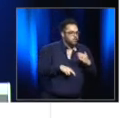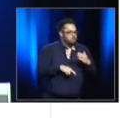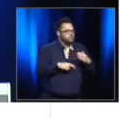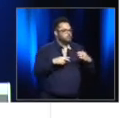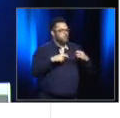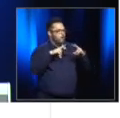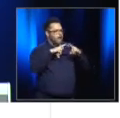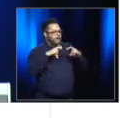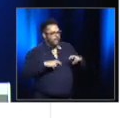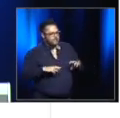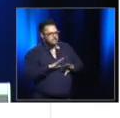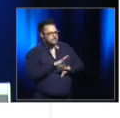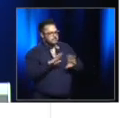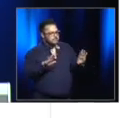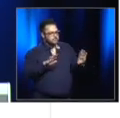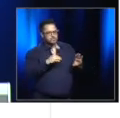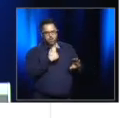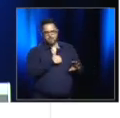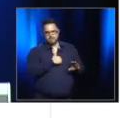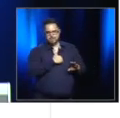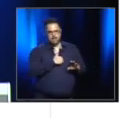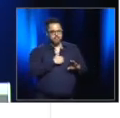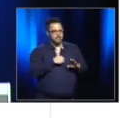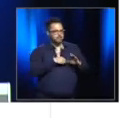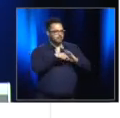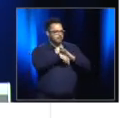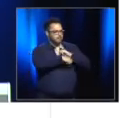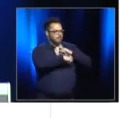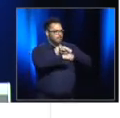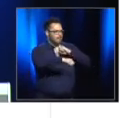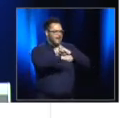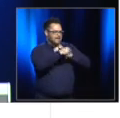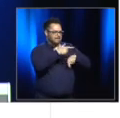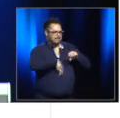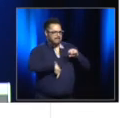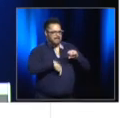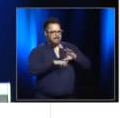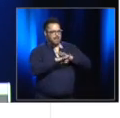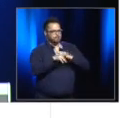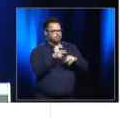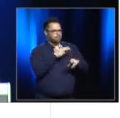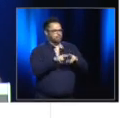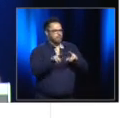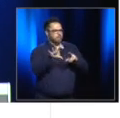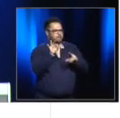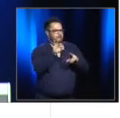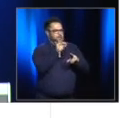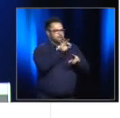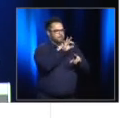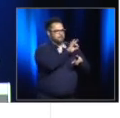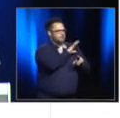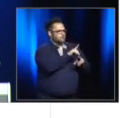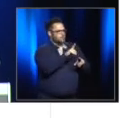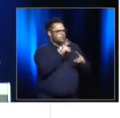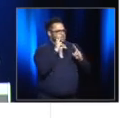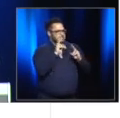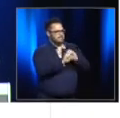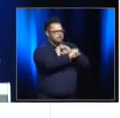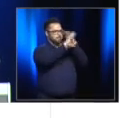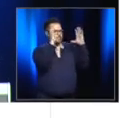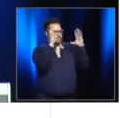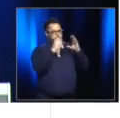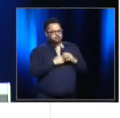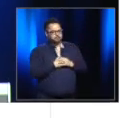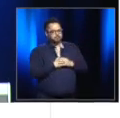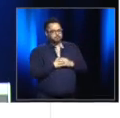review of all the work that we've done, so apologies to folks that have done stuff that I don't mention. I'm really just trying to pick out a few things that will give us a bit of a narrative here. And